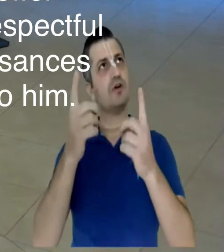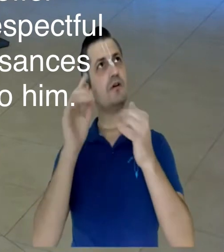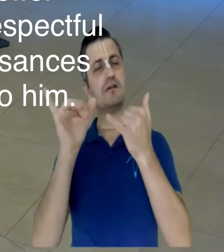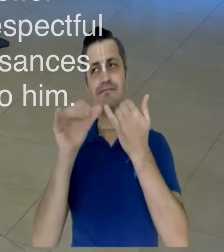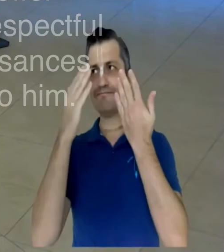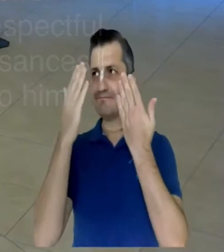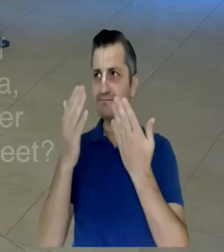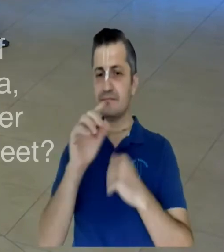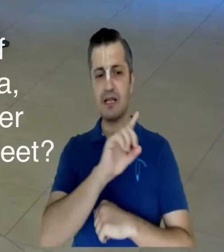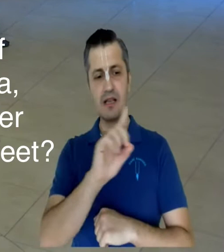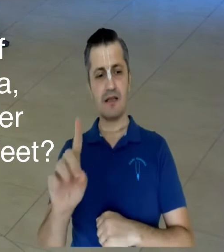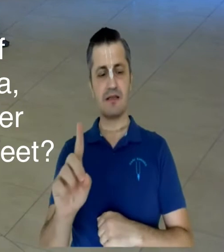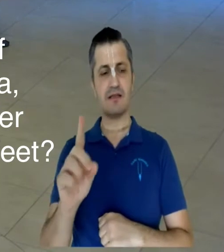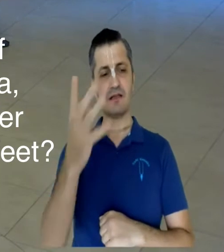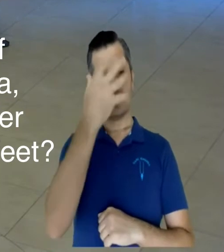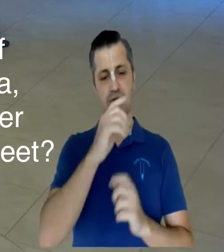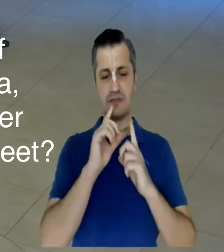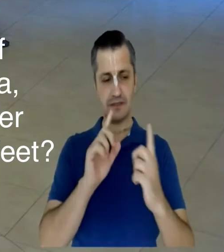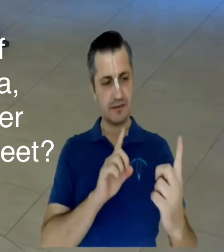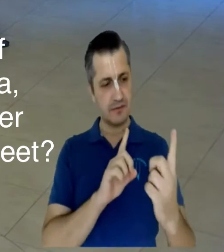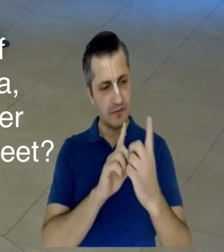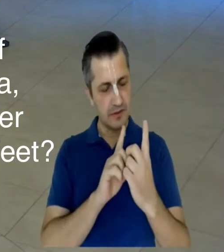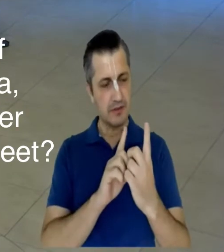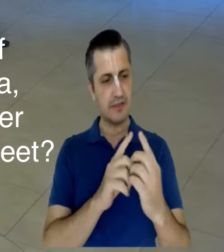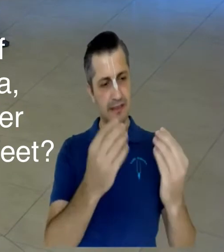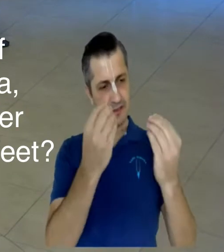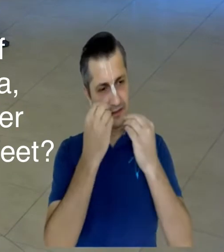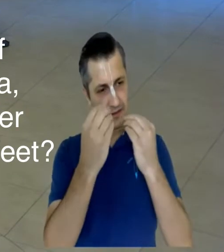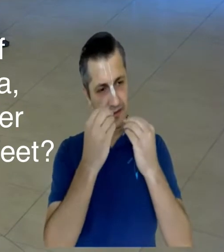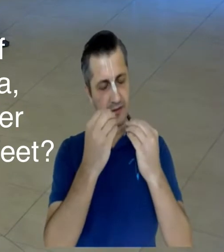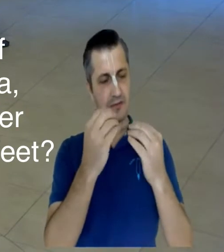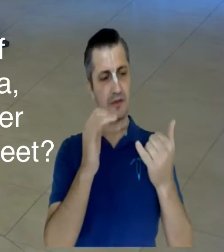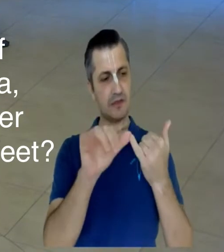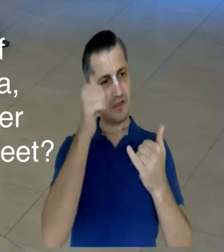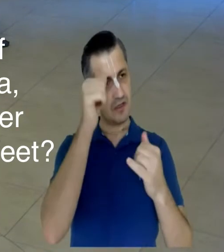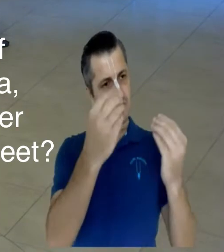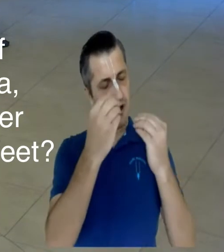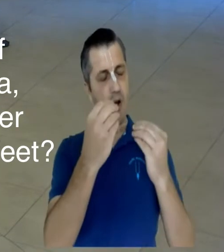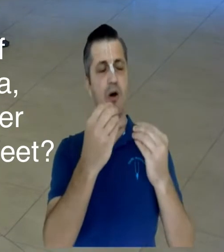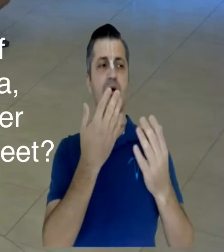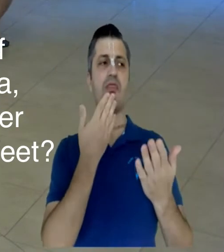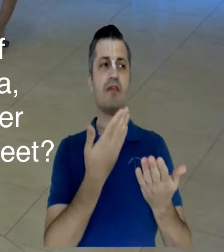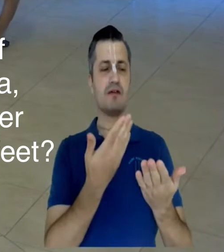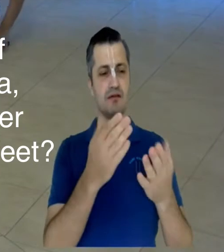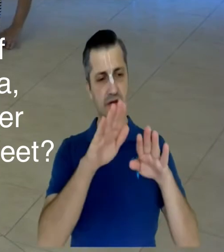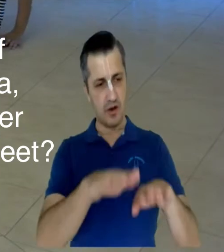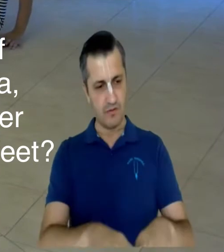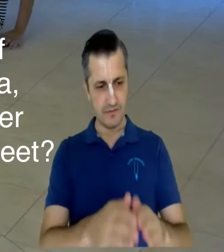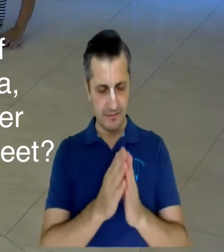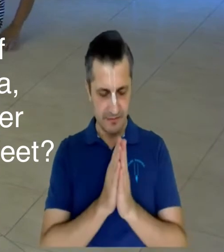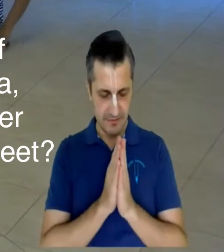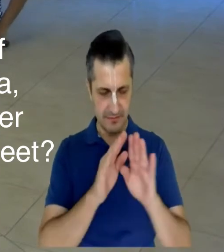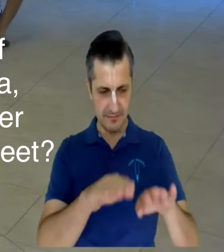Namaha. Shri Chaitanya Manobhistam Stabhitanyena Bhutaye Swayam Rupa Kadadmayam